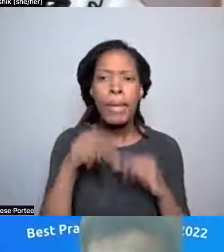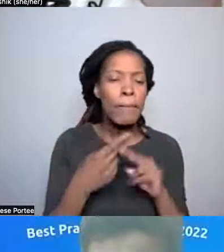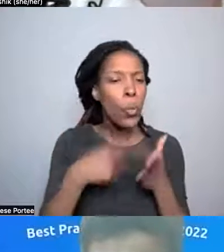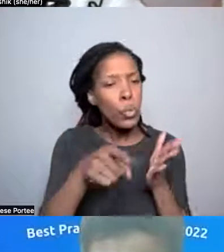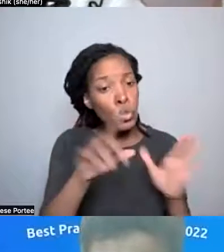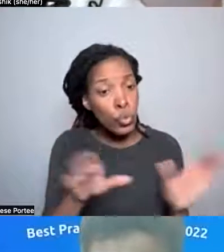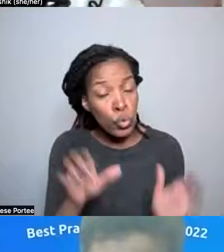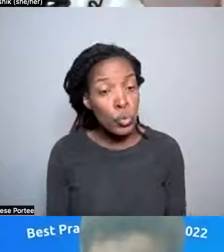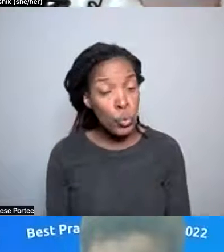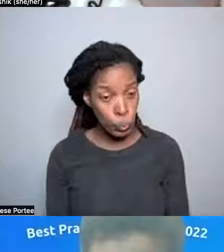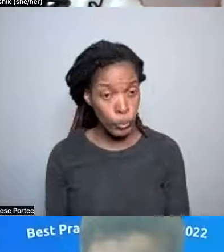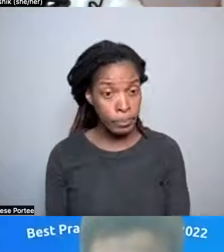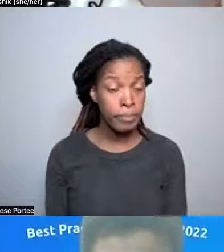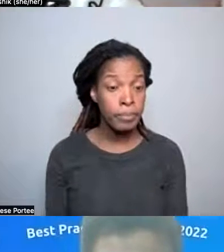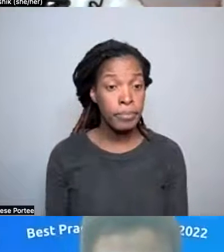do?